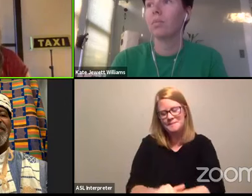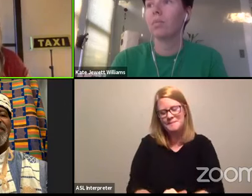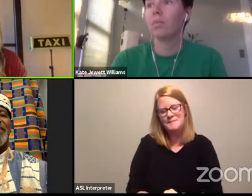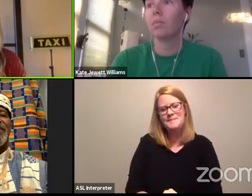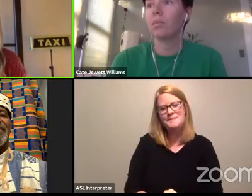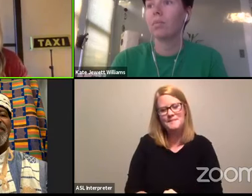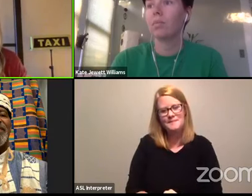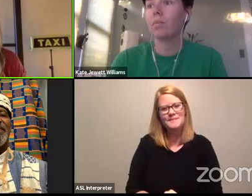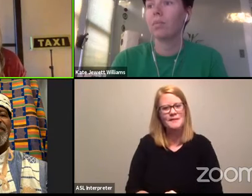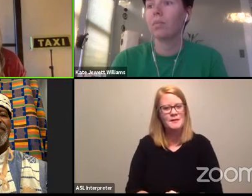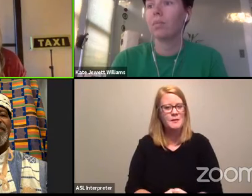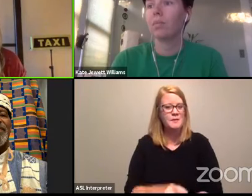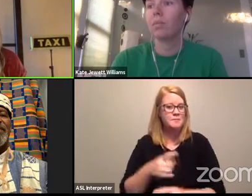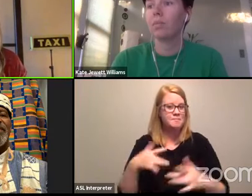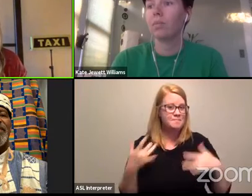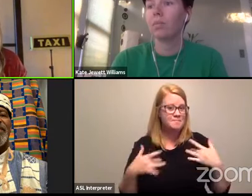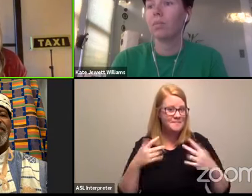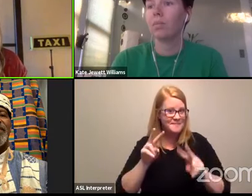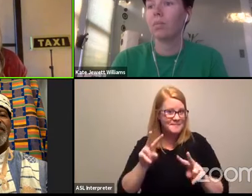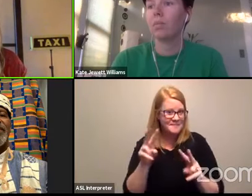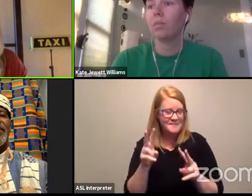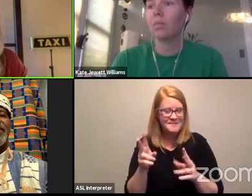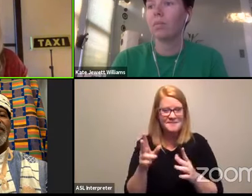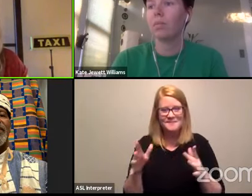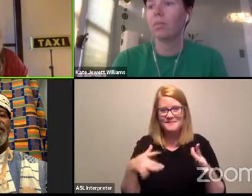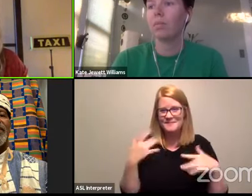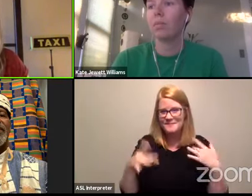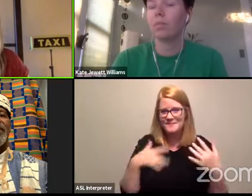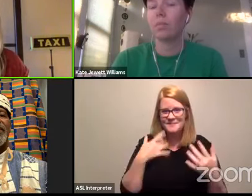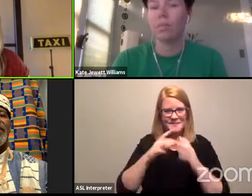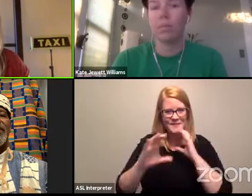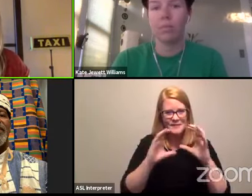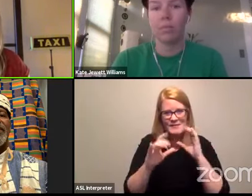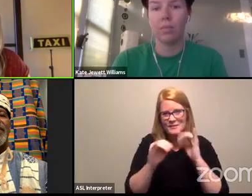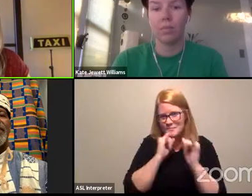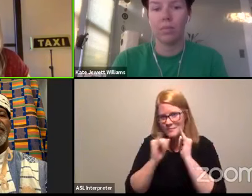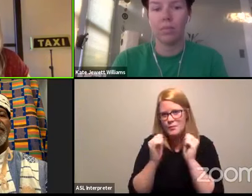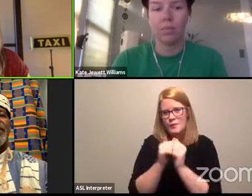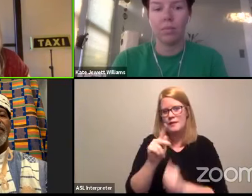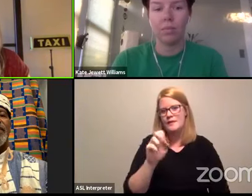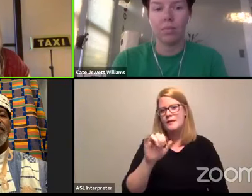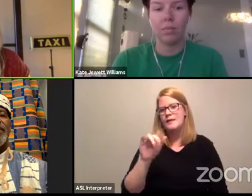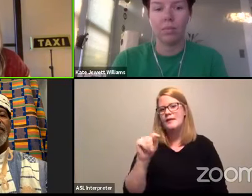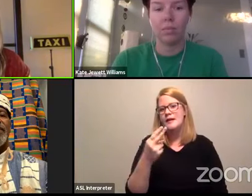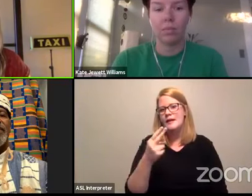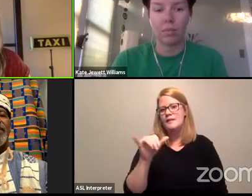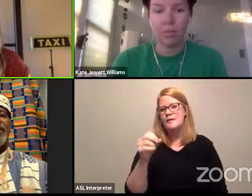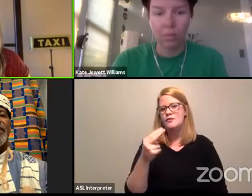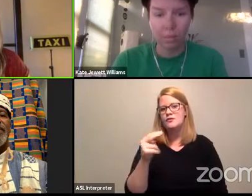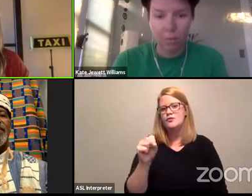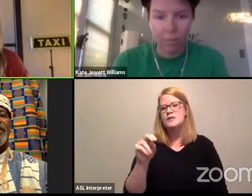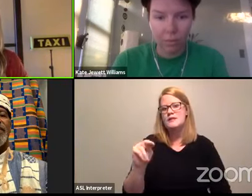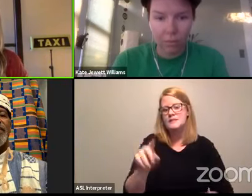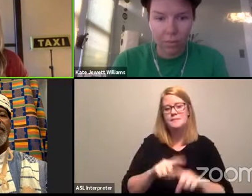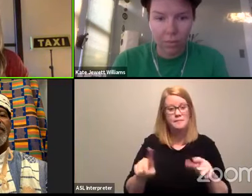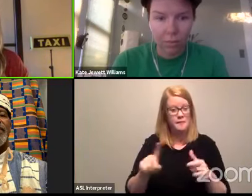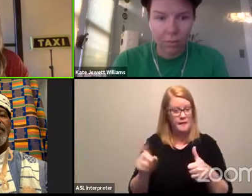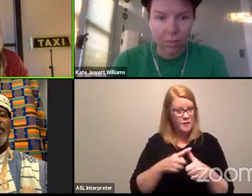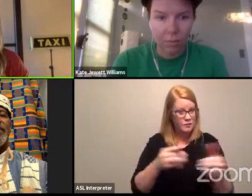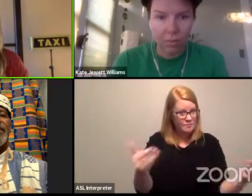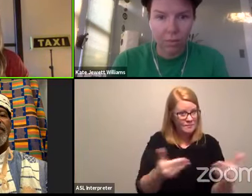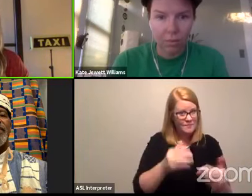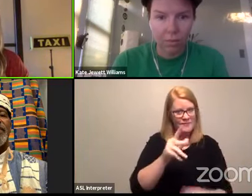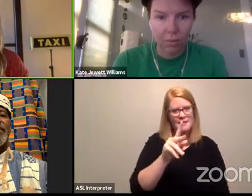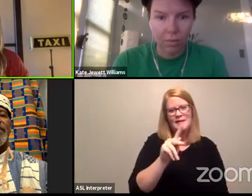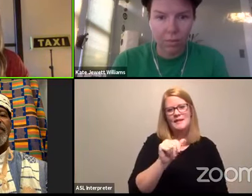a special conversation and some music from Keith Johnson. I just want to introduce briefly Kate Jewett-Williams,